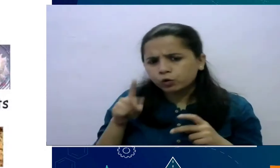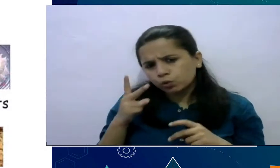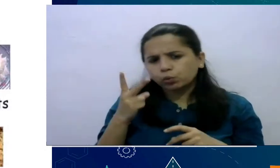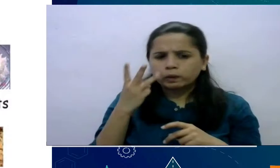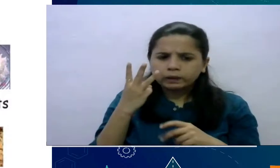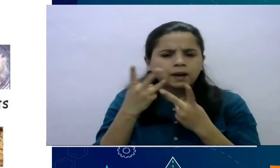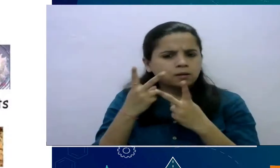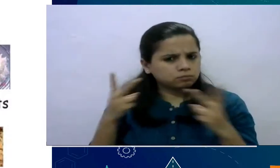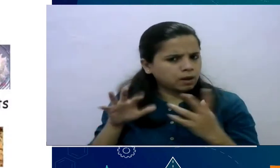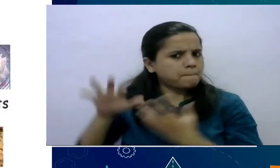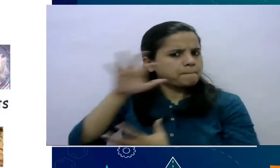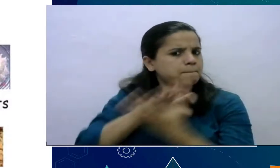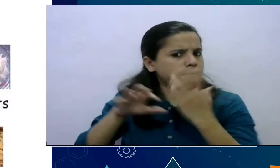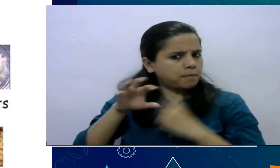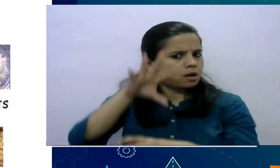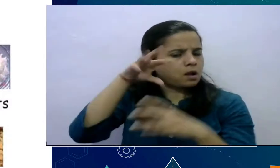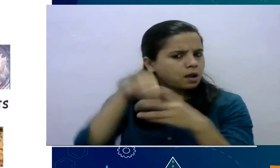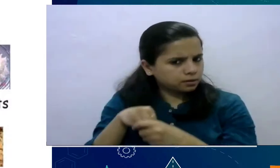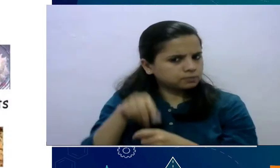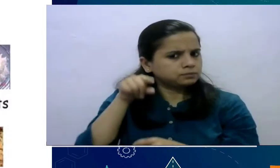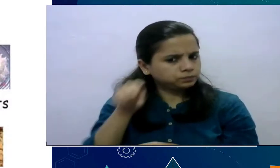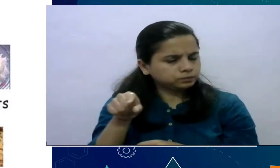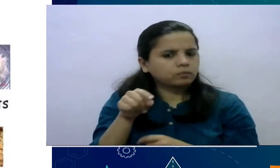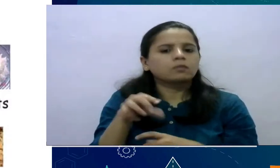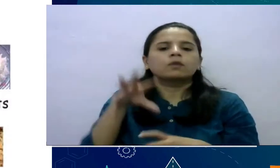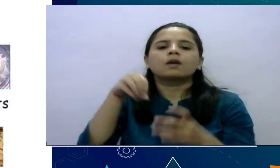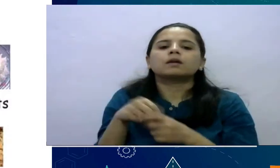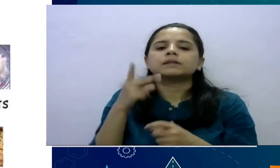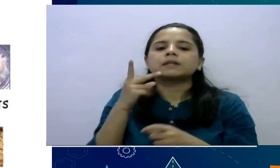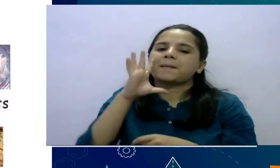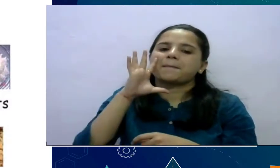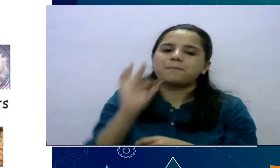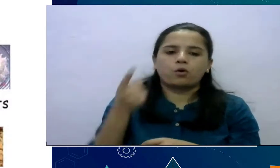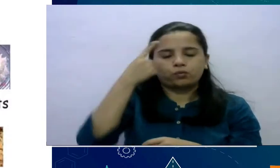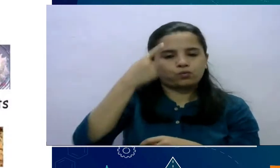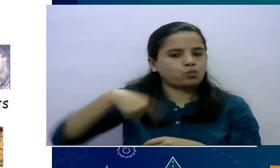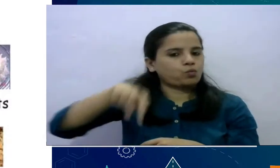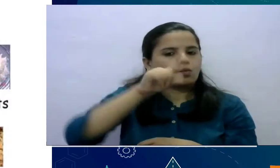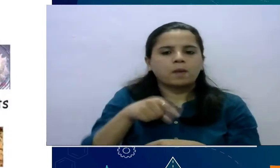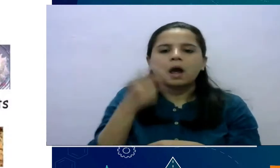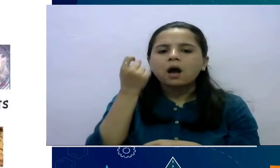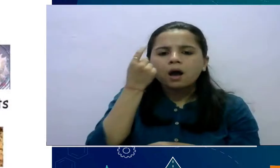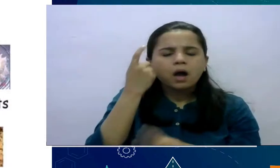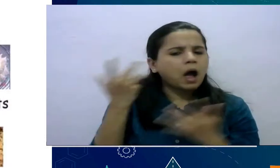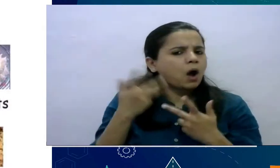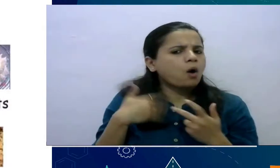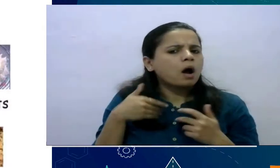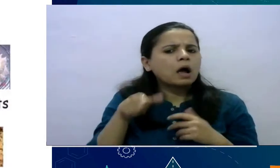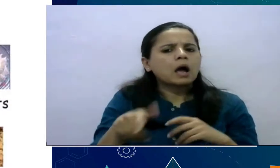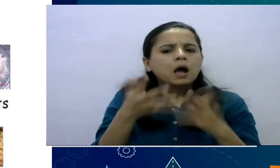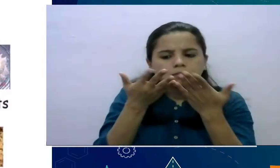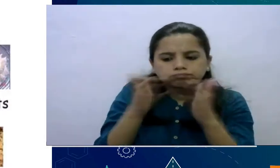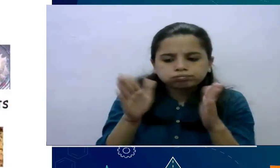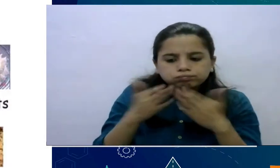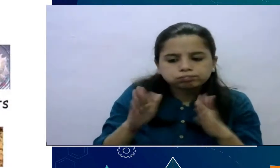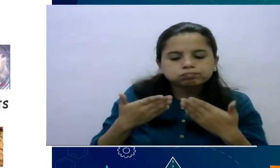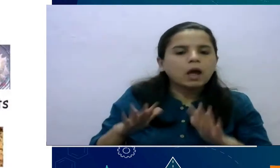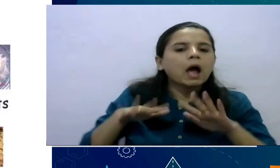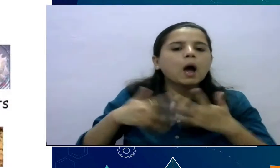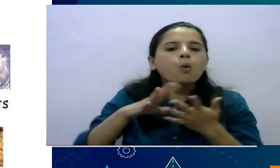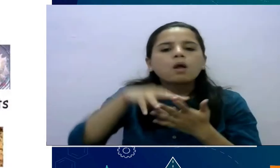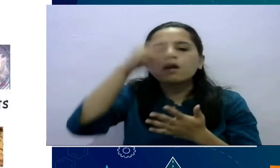components mixed together, then it becomes important for us to understand that how we are going to separate it and learn